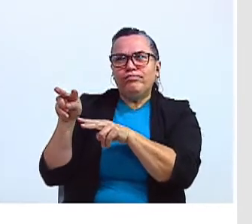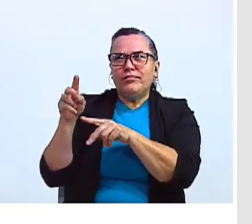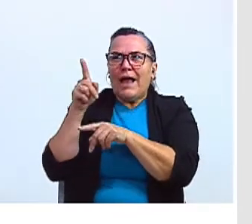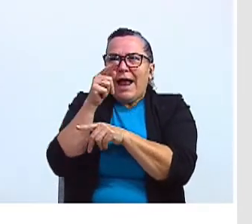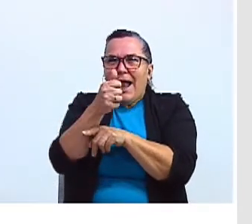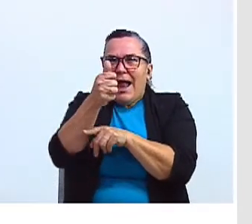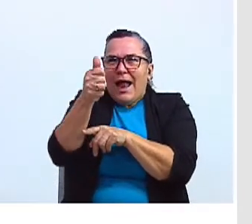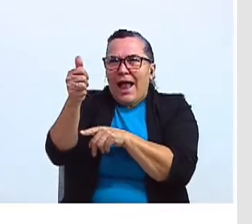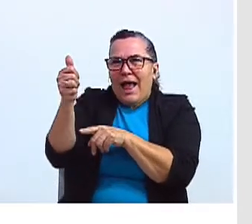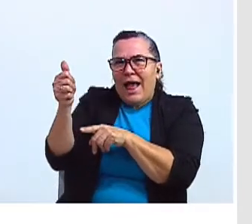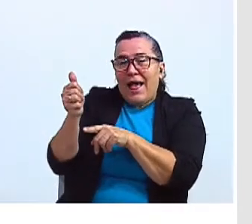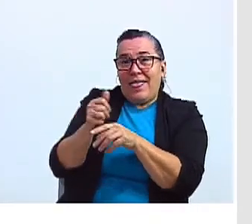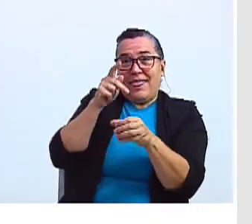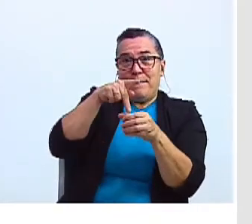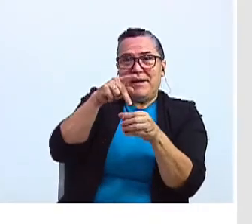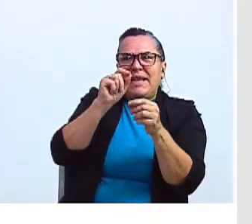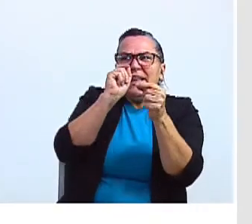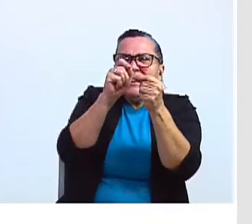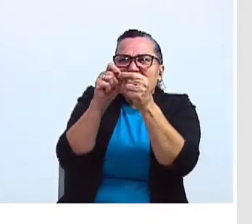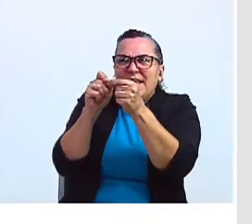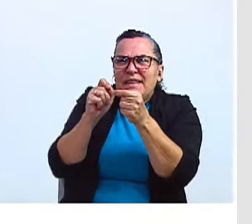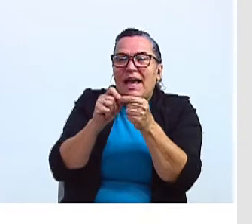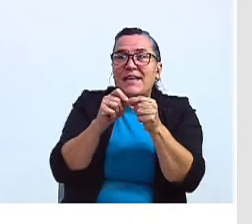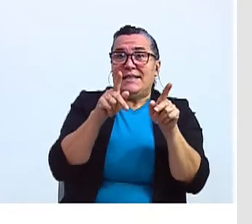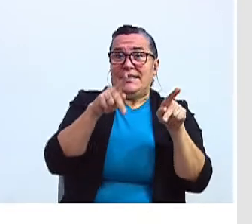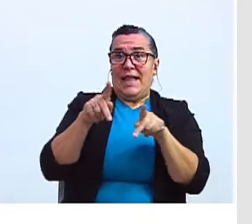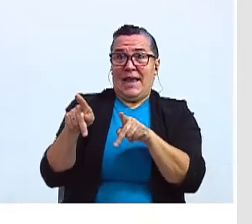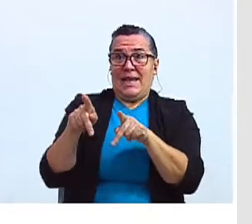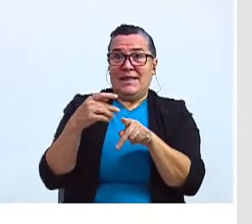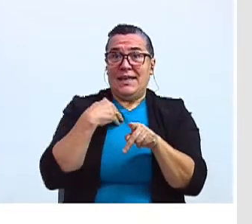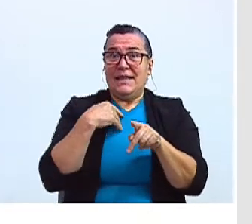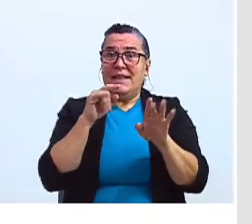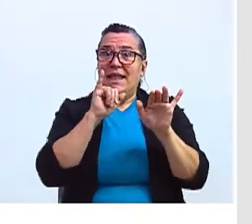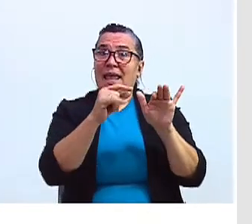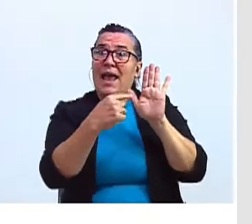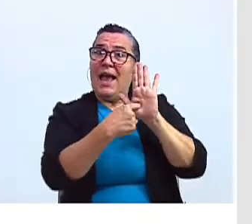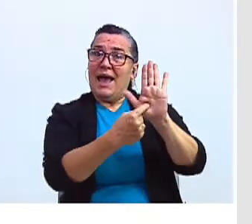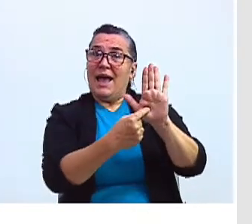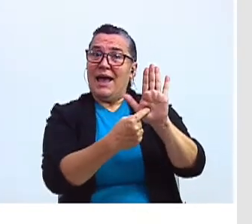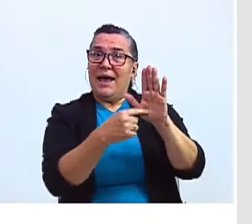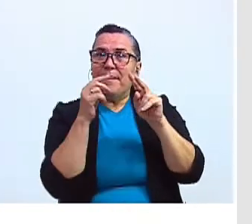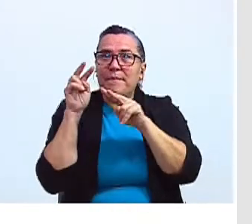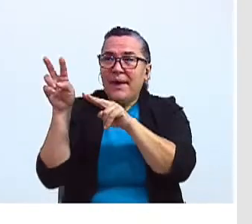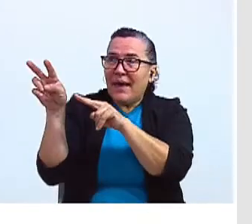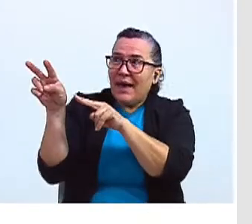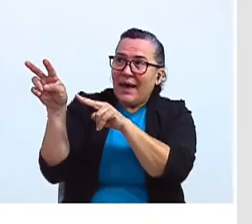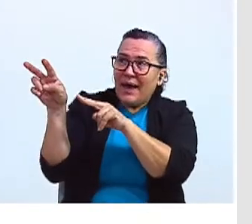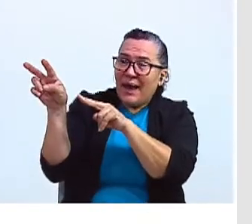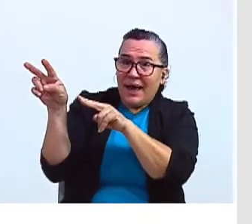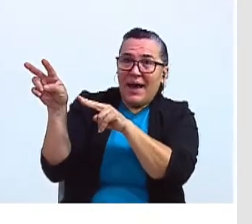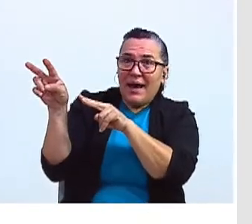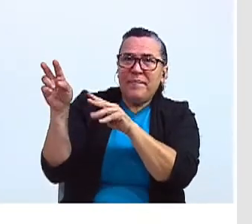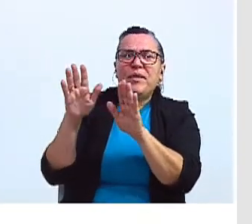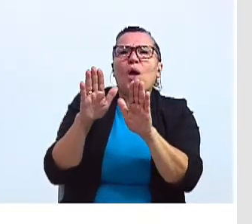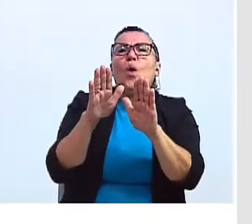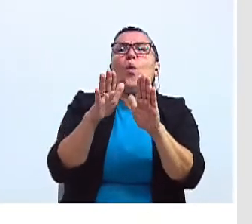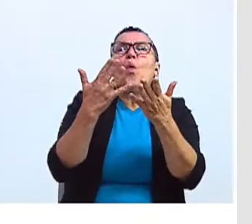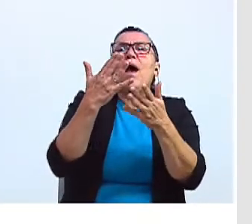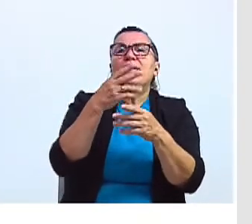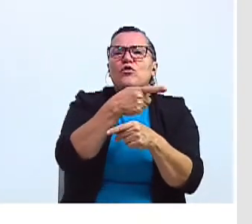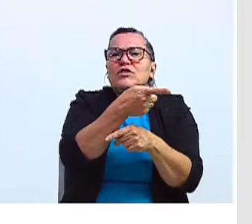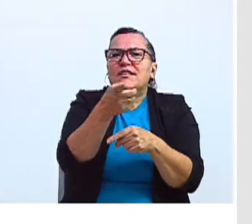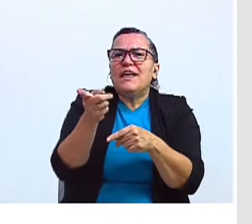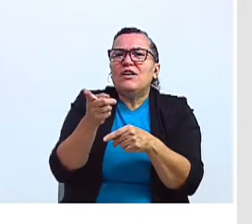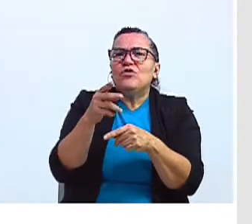carefully all the details and the people you have there. Okay? How many of them have